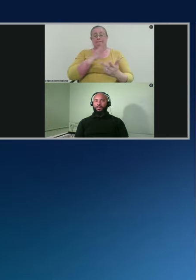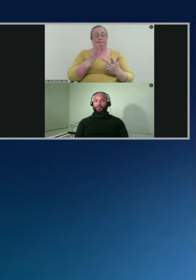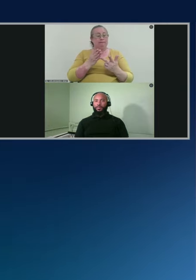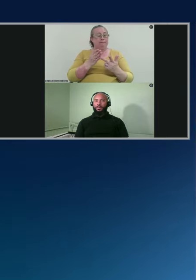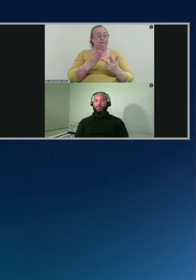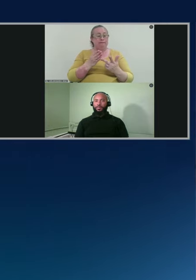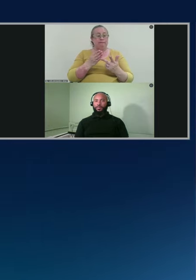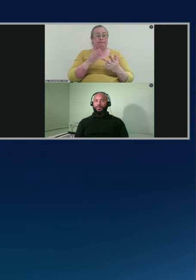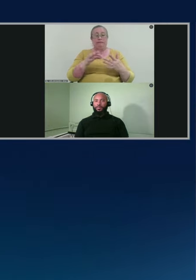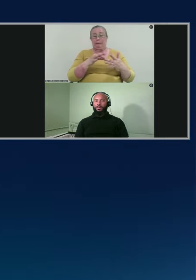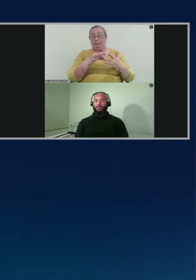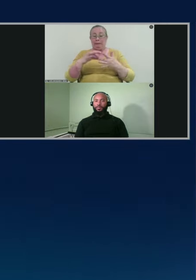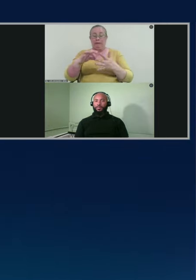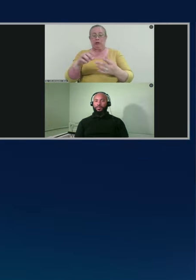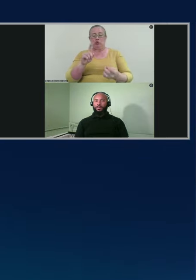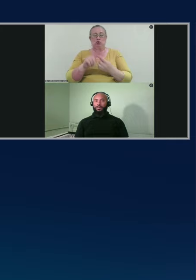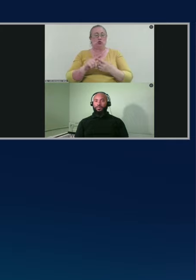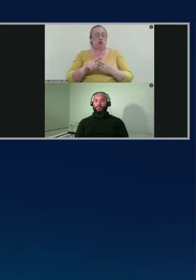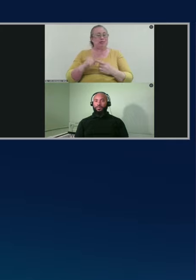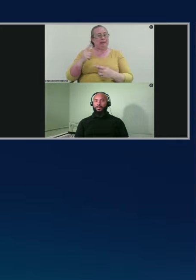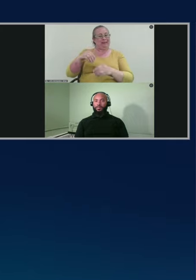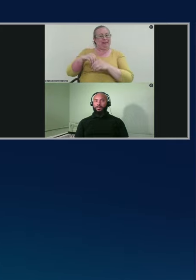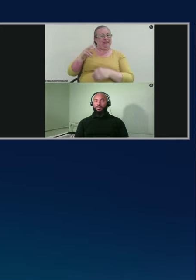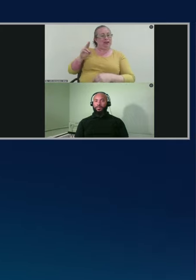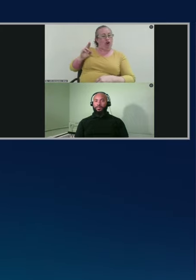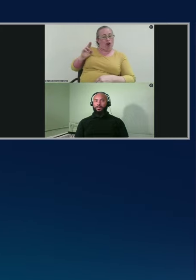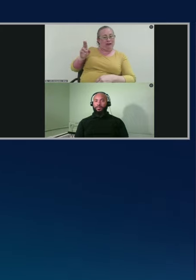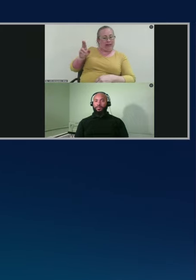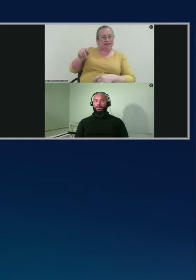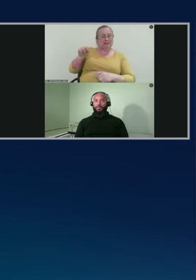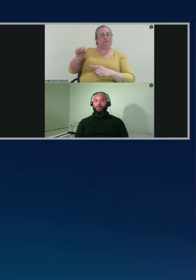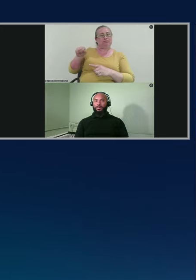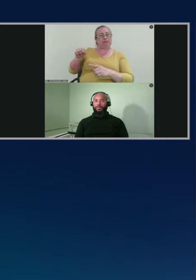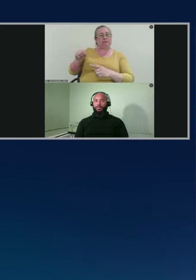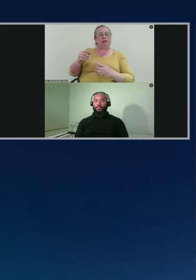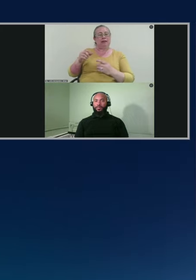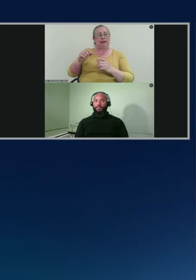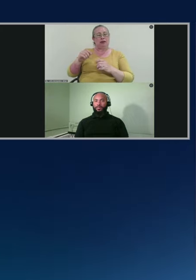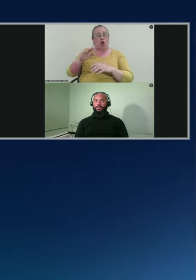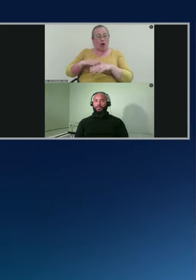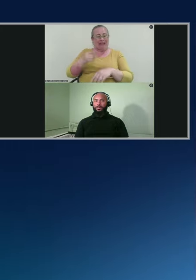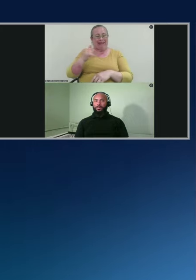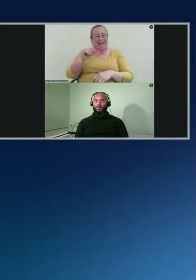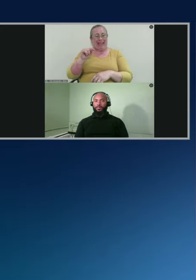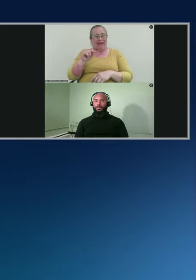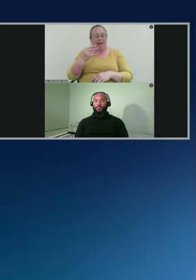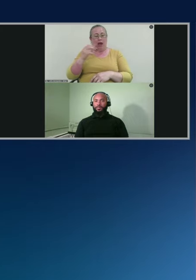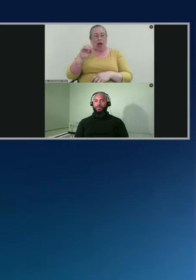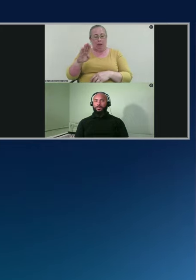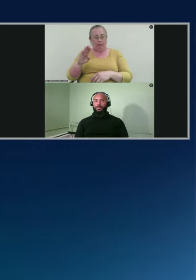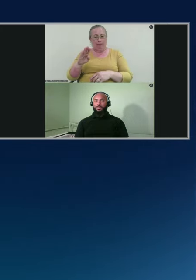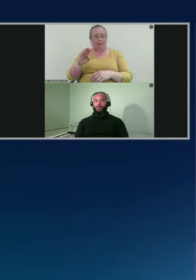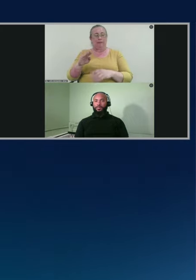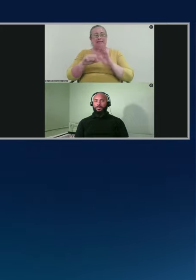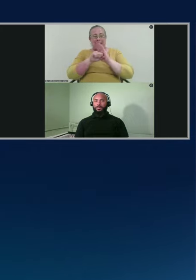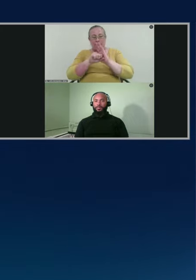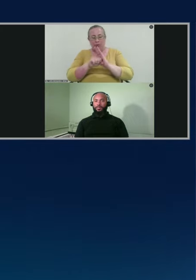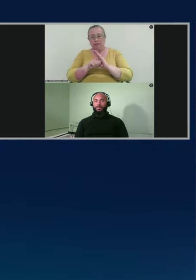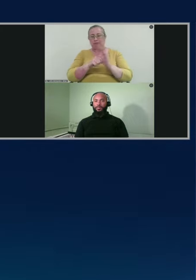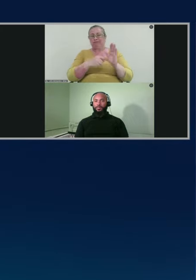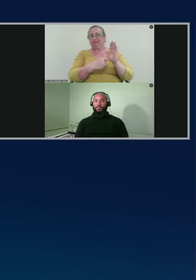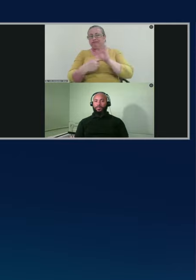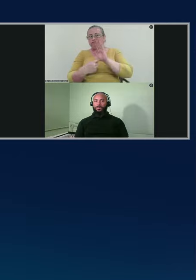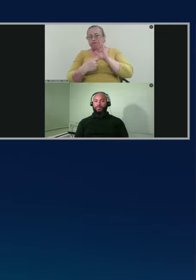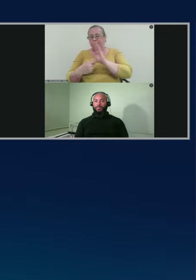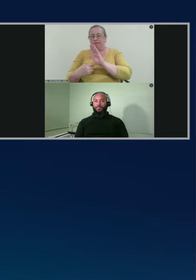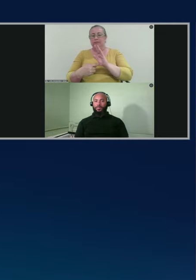some artifacts that we have out there? We have reference architectures on GitHub. And code samples on GitHub that are out there that their teams can go